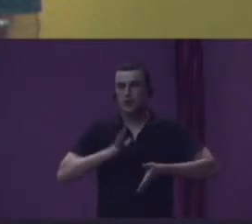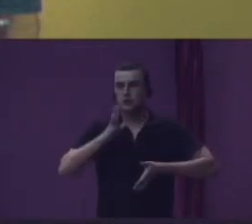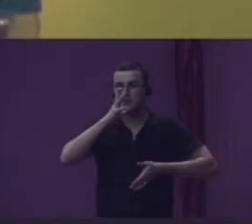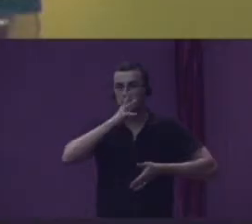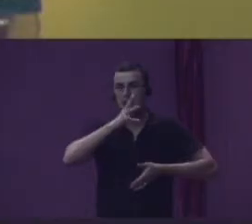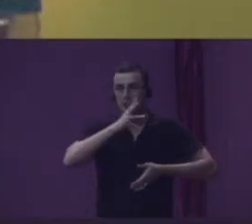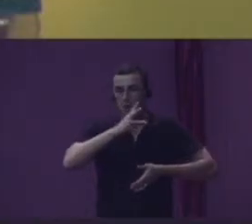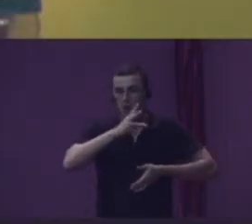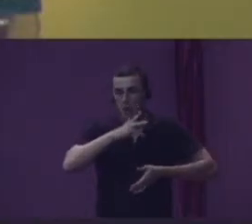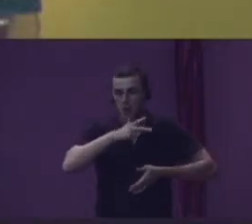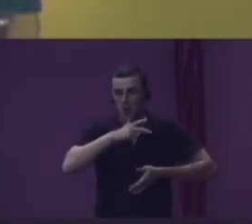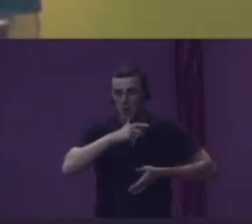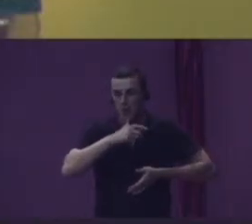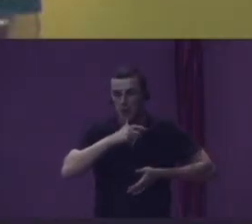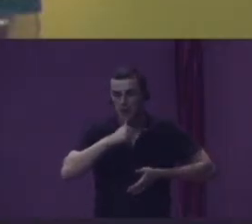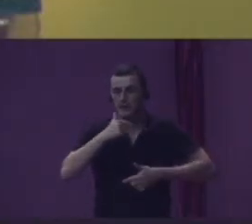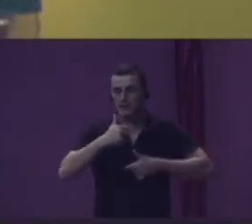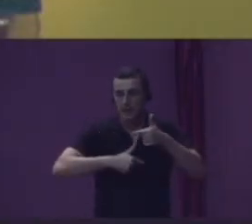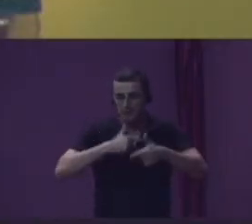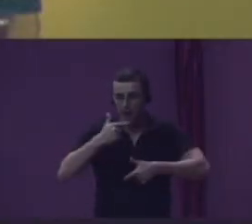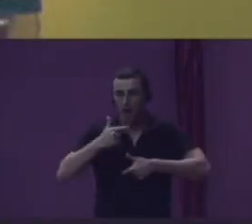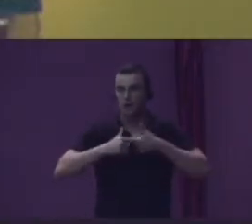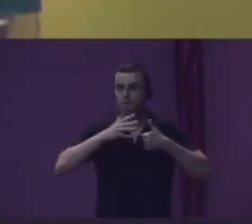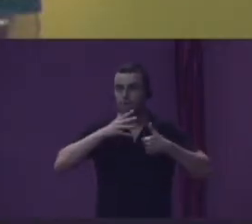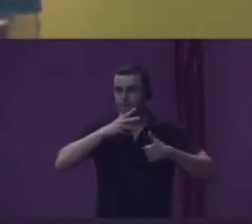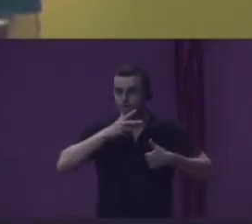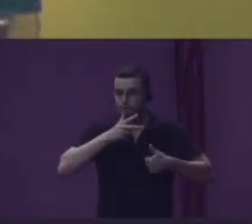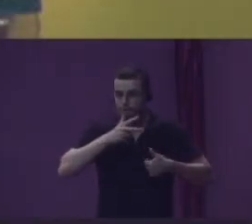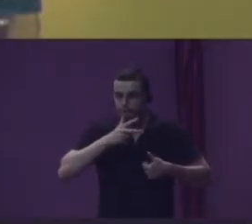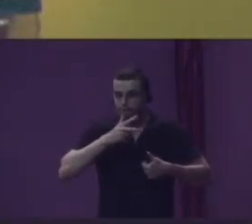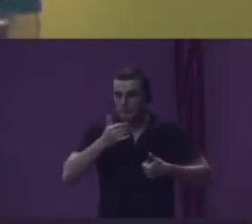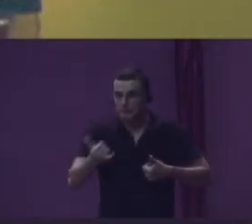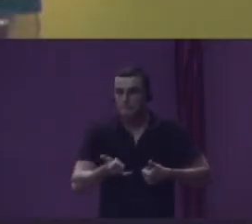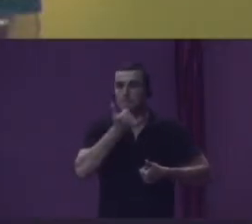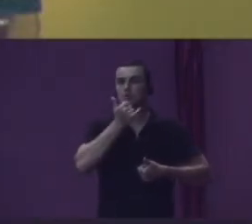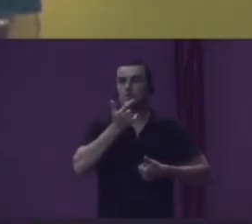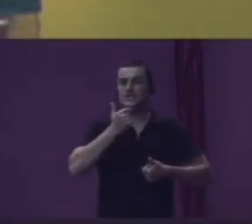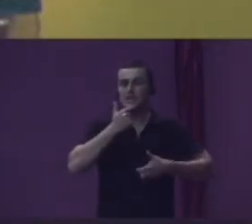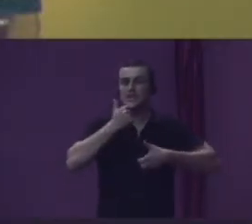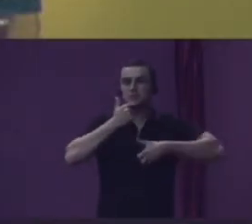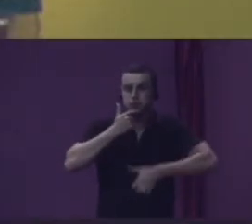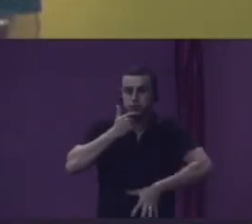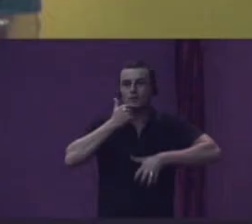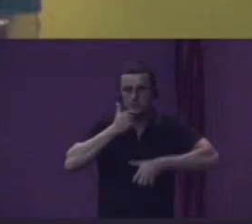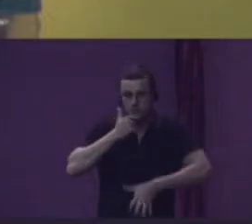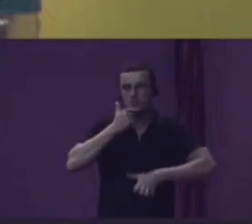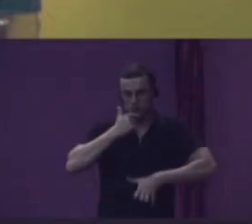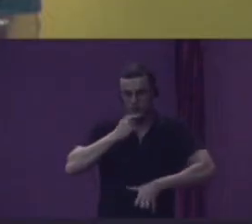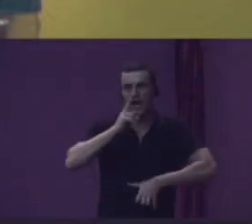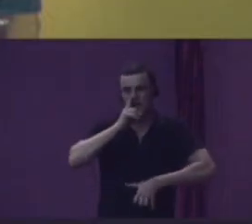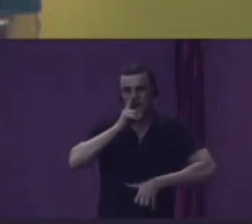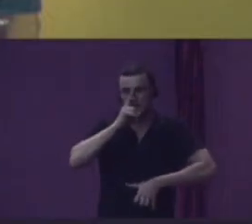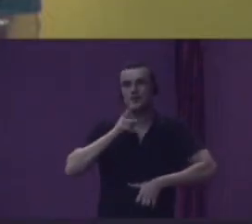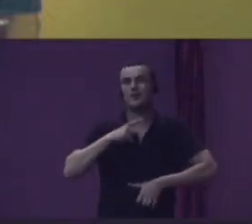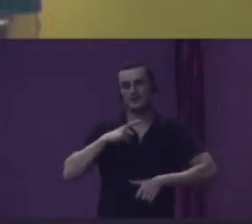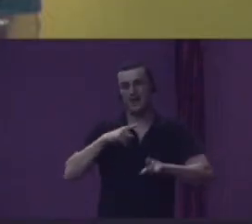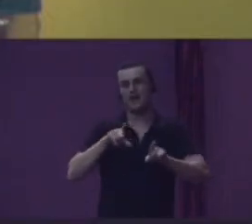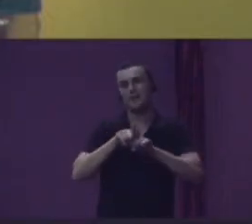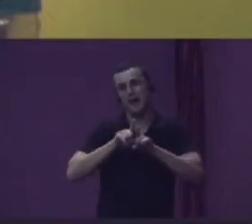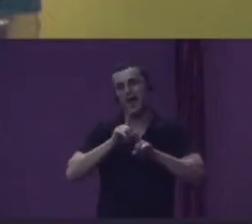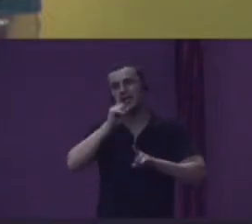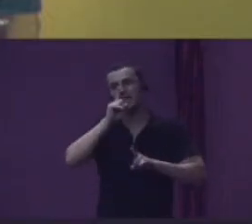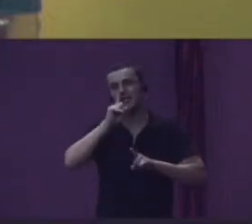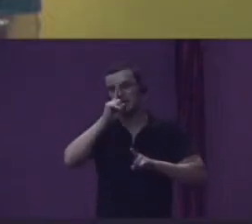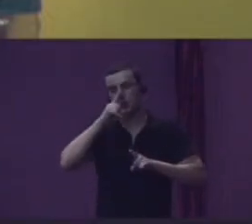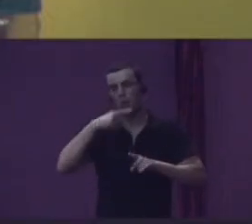of, she'll probably breastfeed very well, she'll know the signs of labor, she'll know danger signs. So in those ways, she may be low